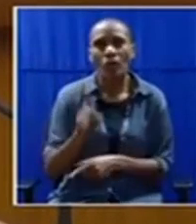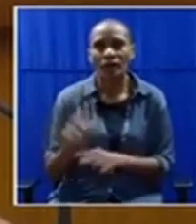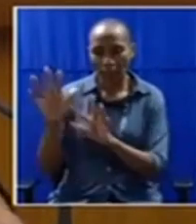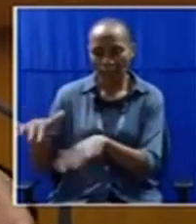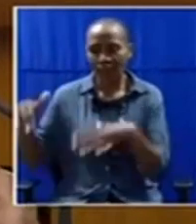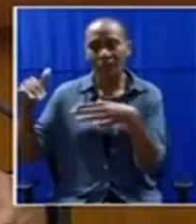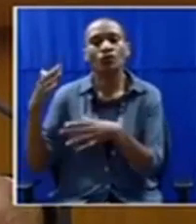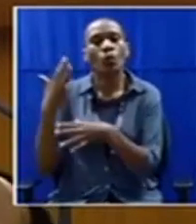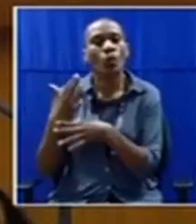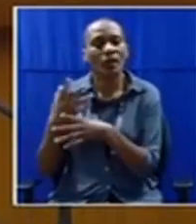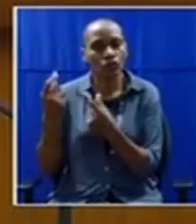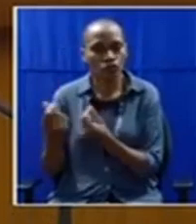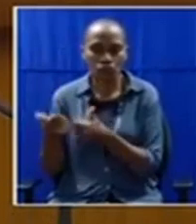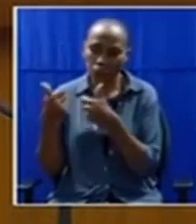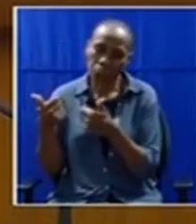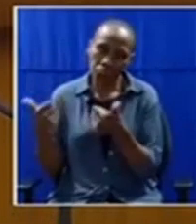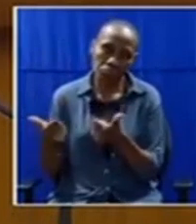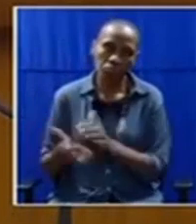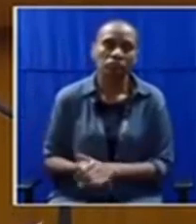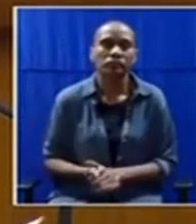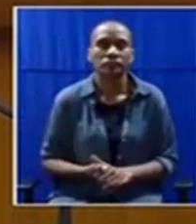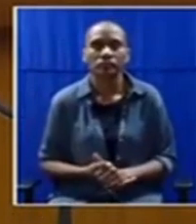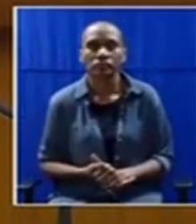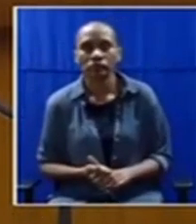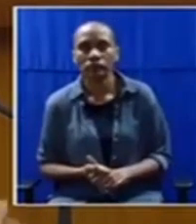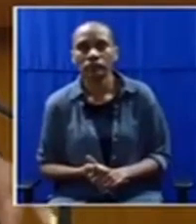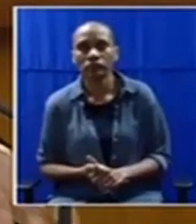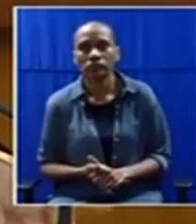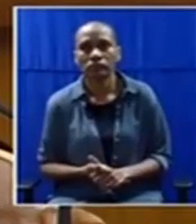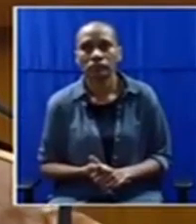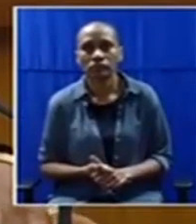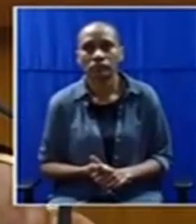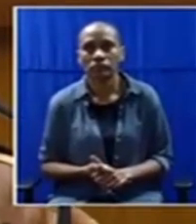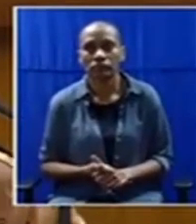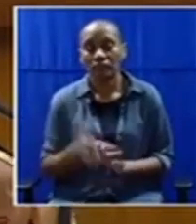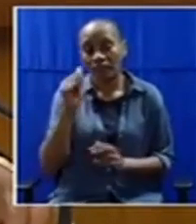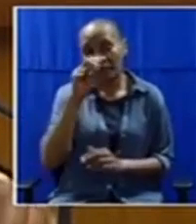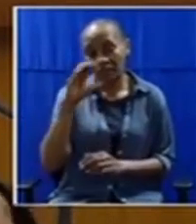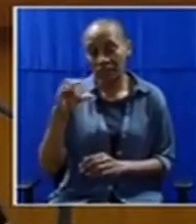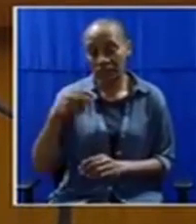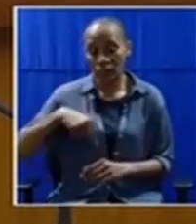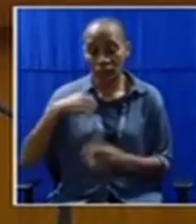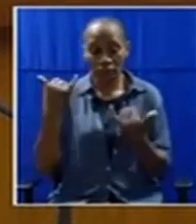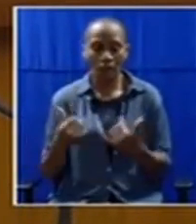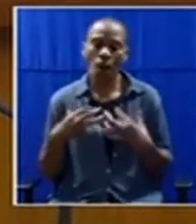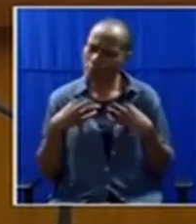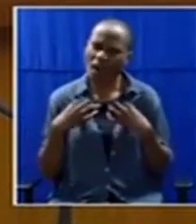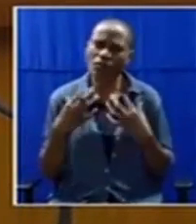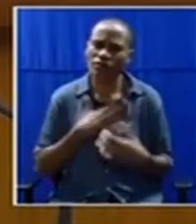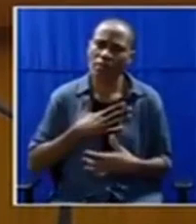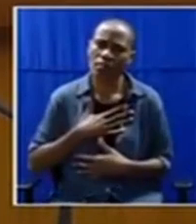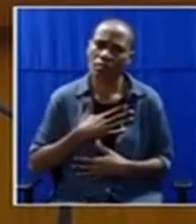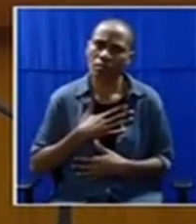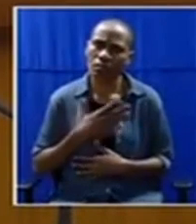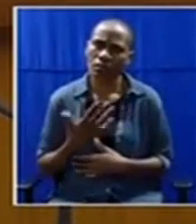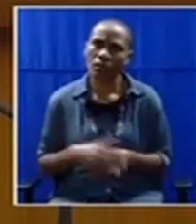functioning parliament within the context of a maturing democracy. As the ANC, we are particularly proud